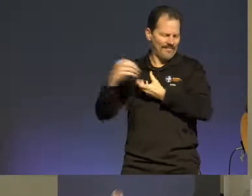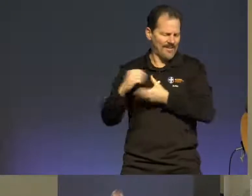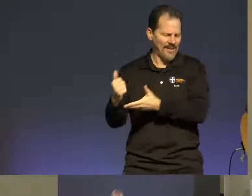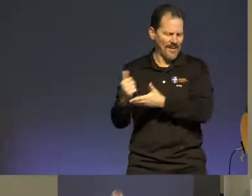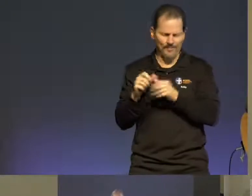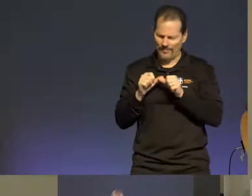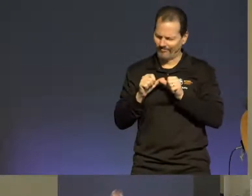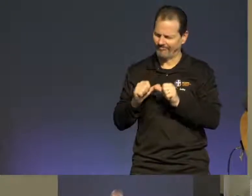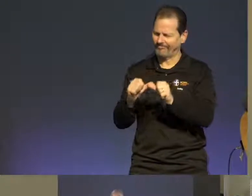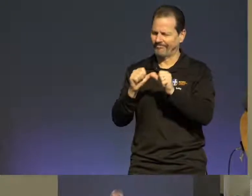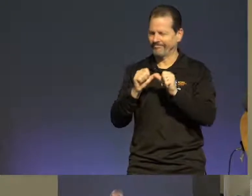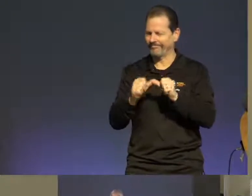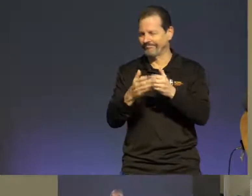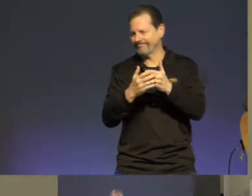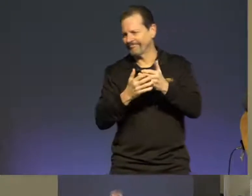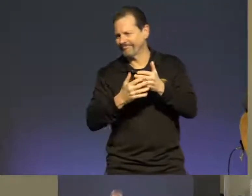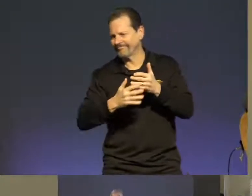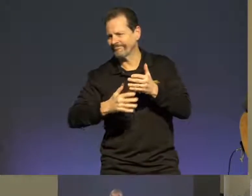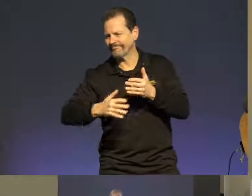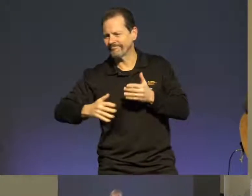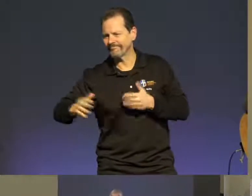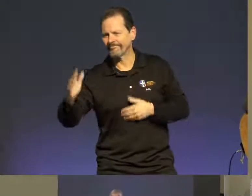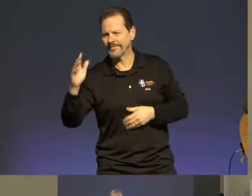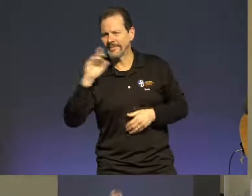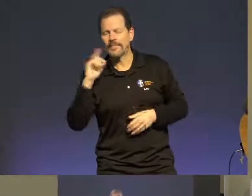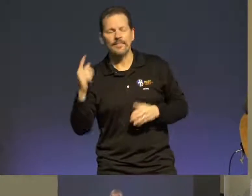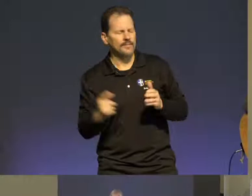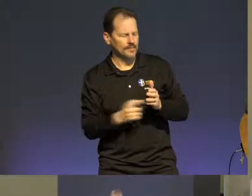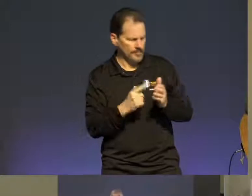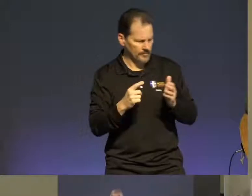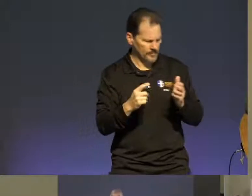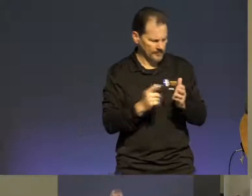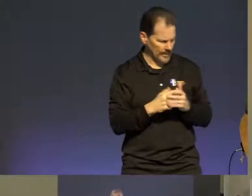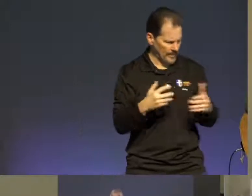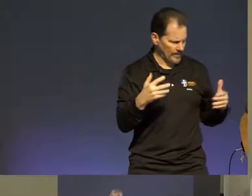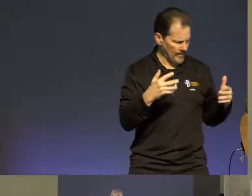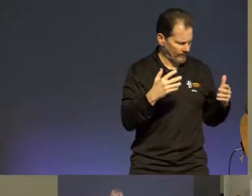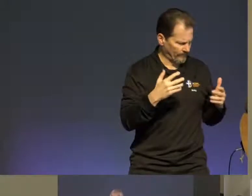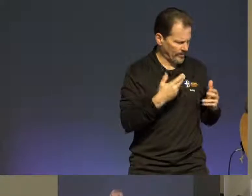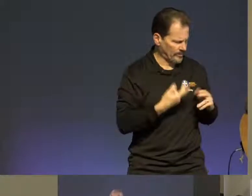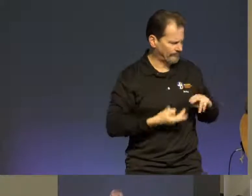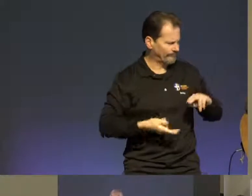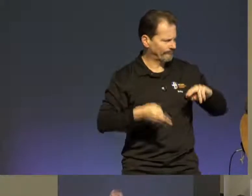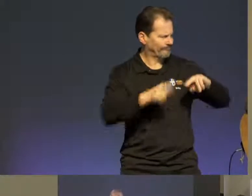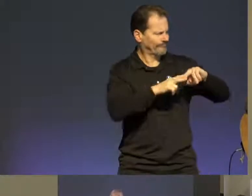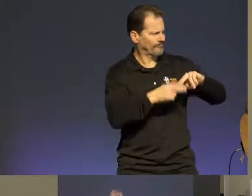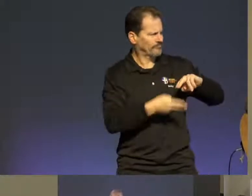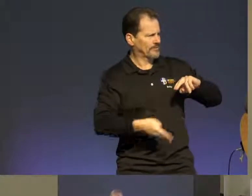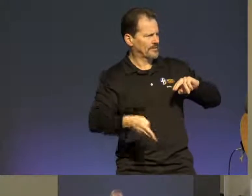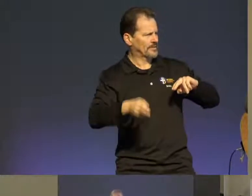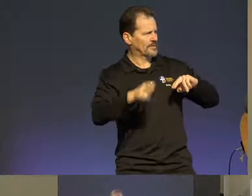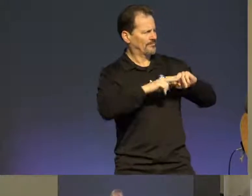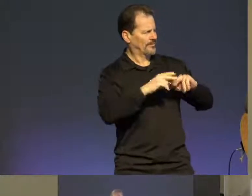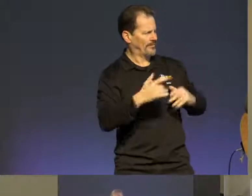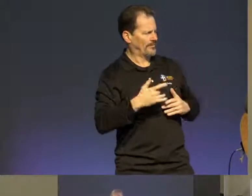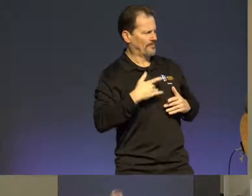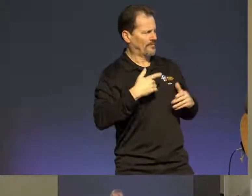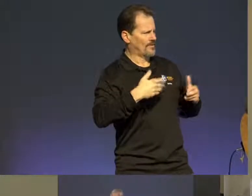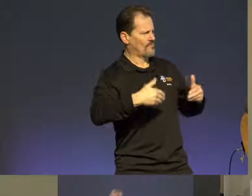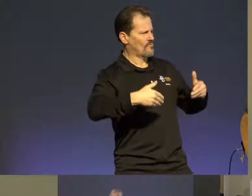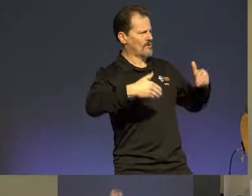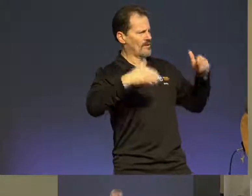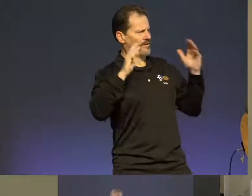battle cry. When my fears like Jericho fill their